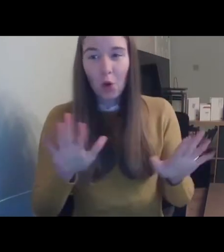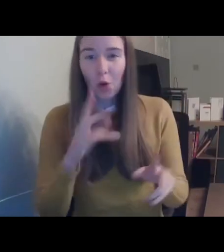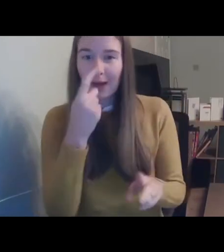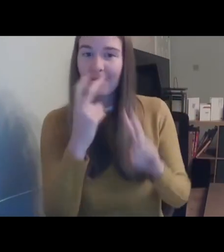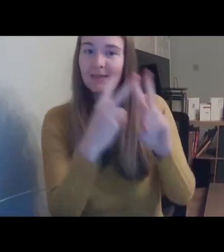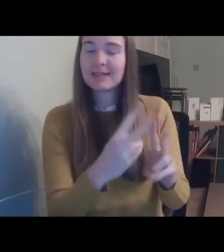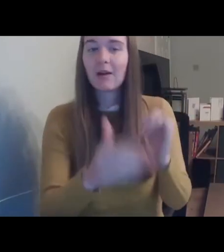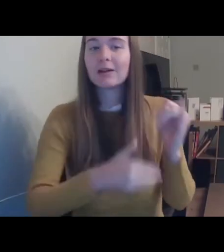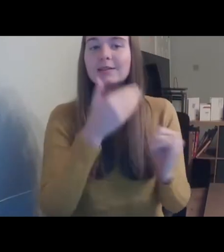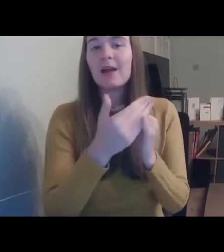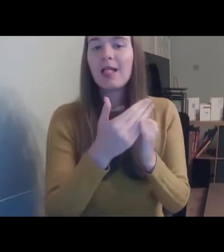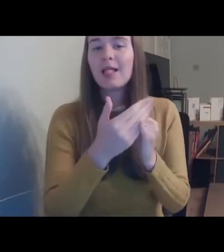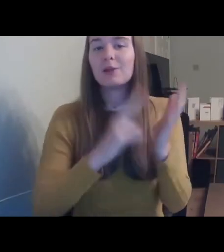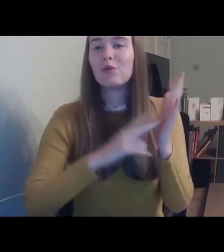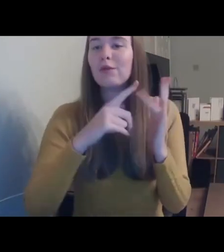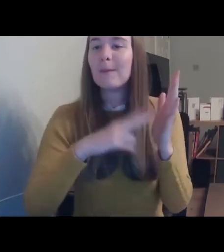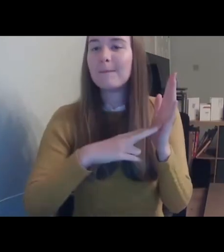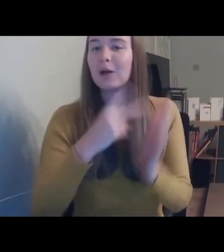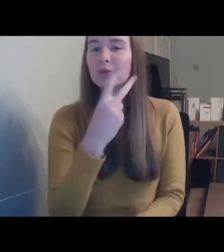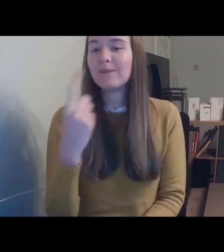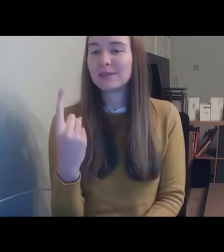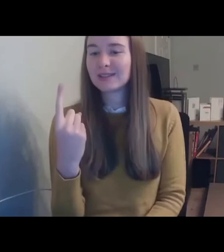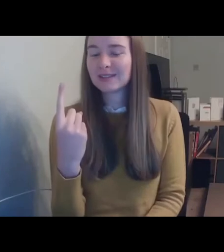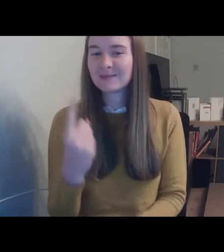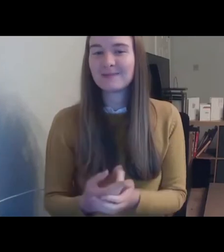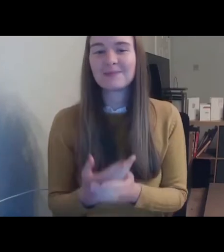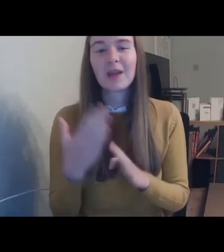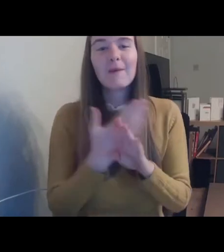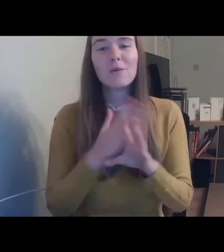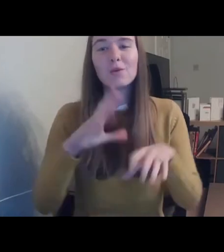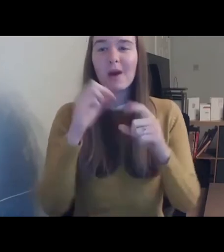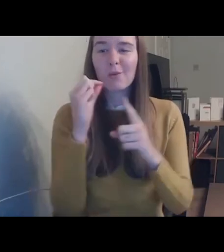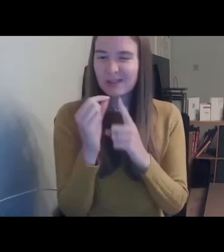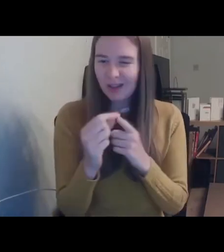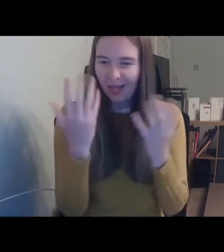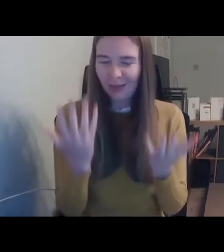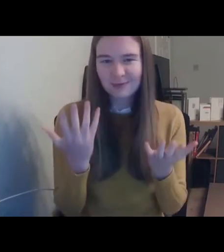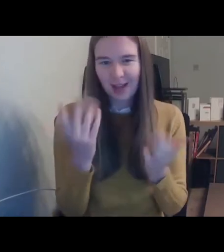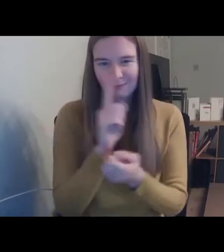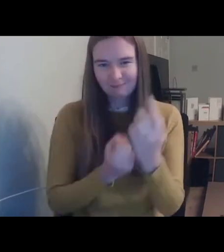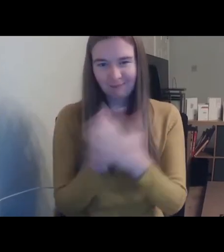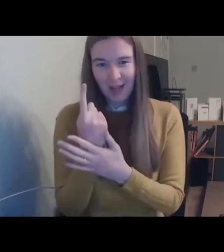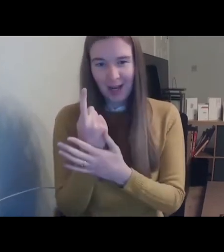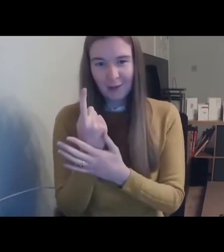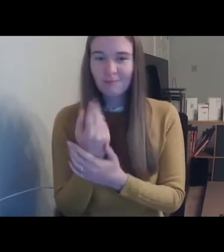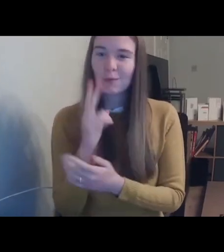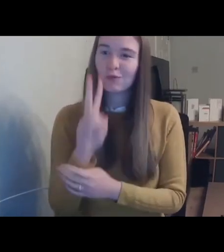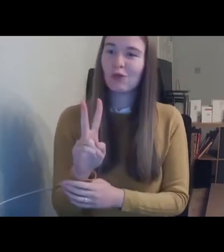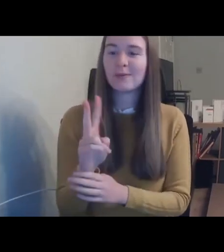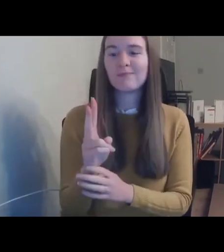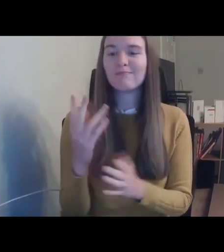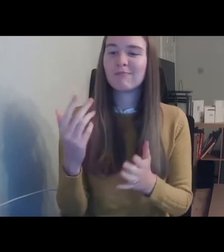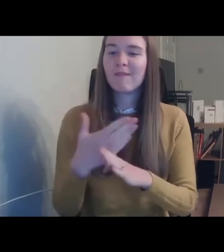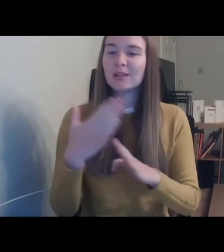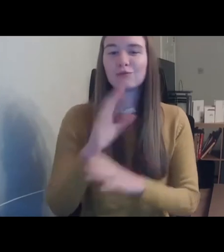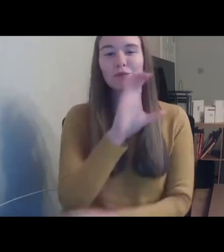or come back. Before I get into the detail of tonight's event I wanted to draw your attention to some of the practical functions we're going to use on Zoom.